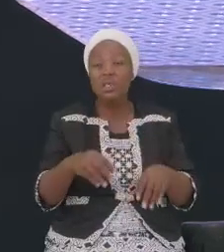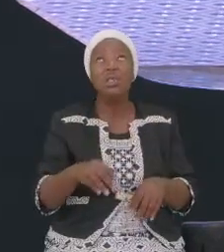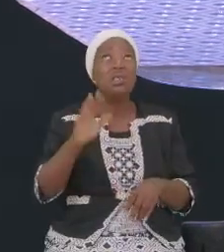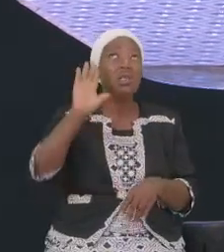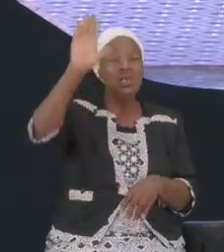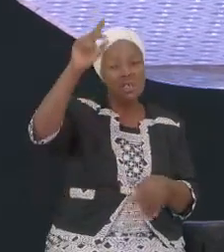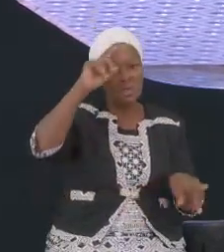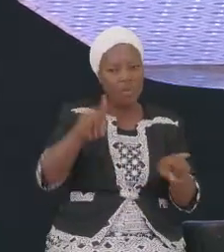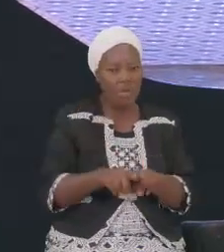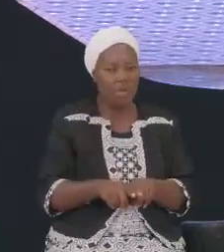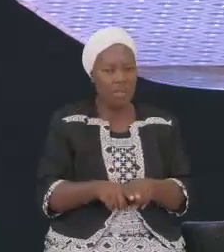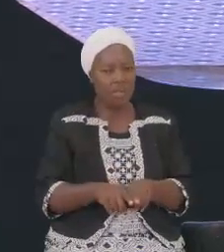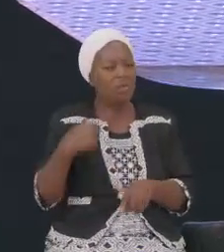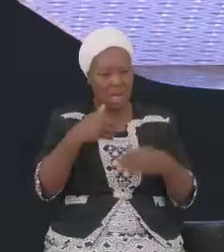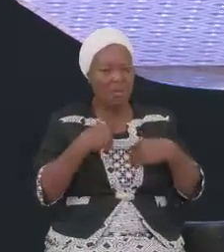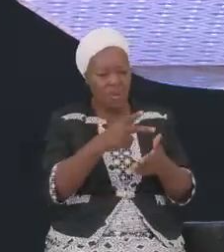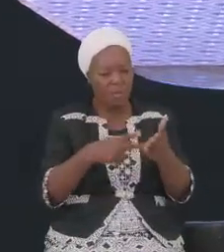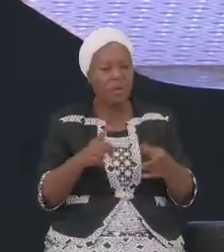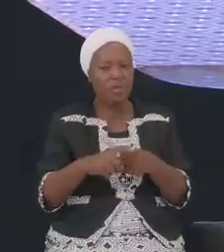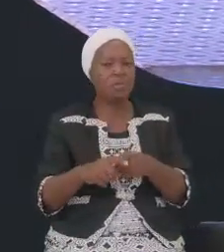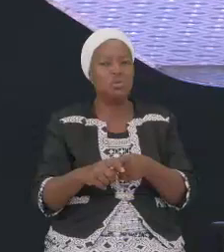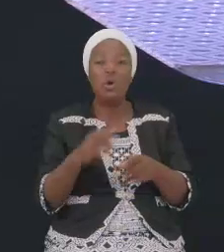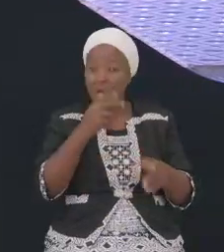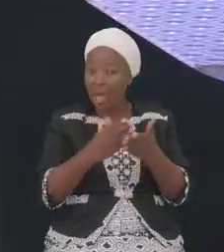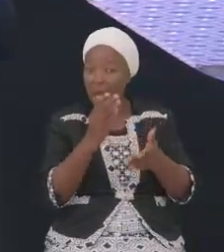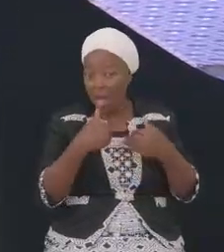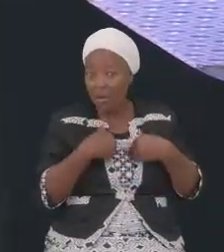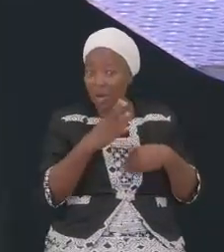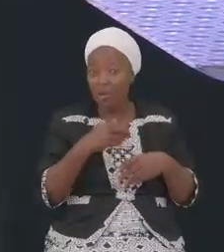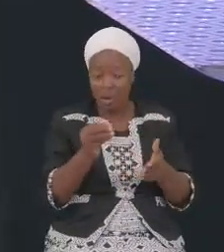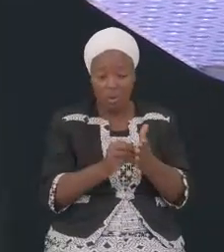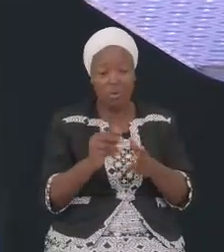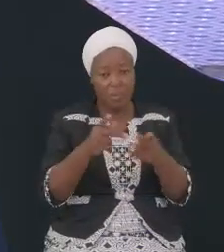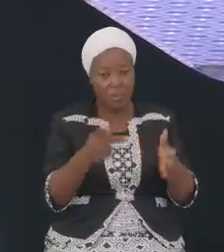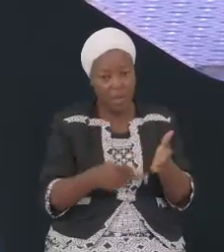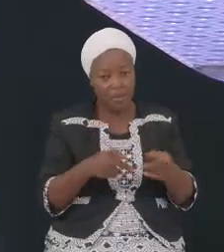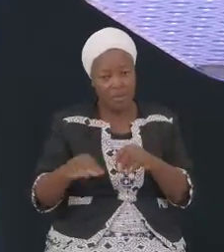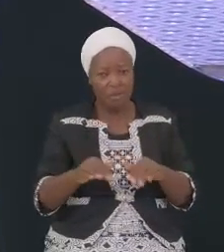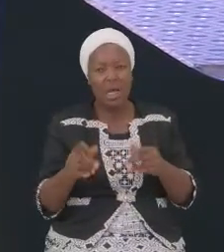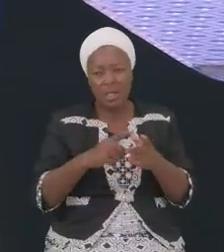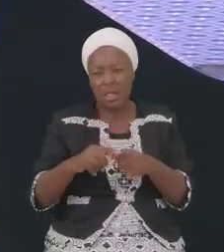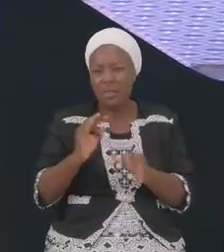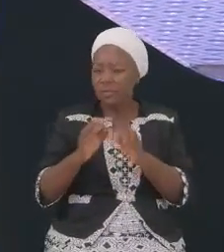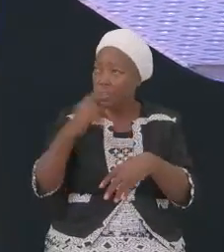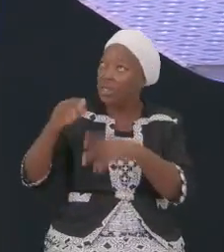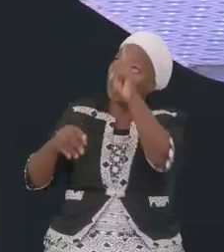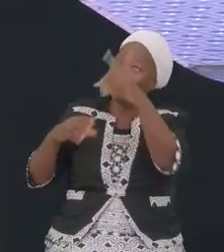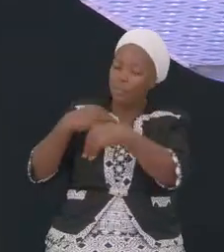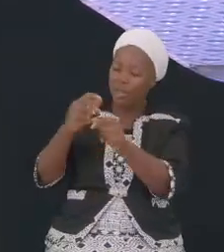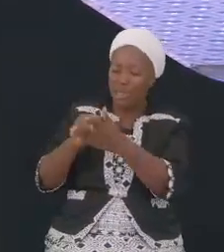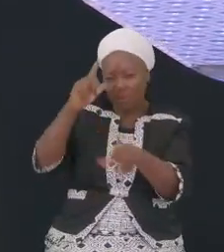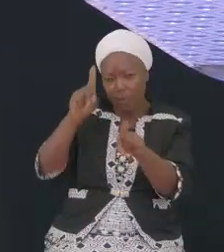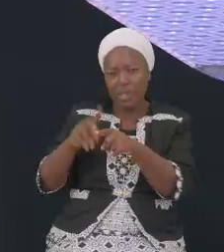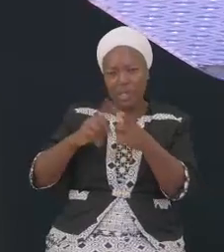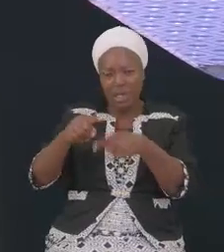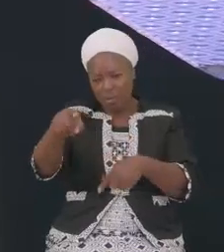covenant. We have a part to play. He makes the covenant and we come into covenant relationship with him. He